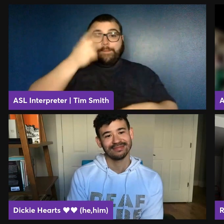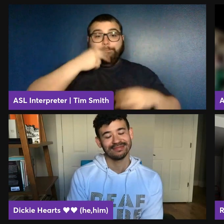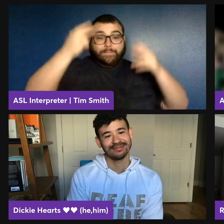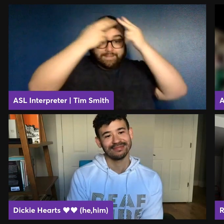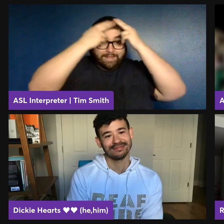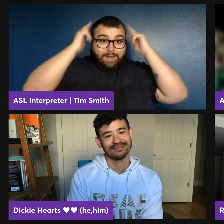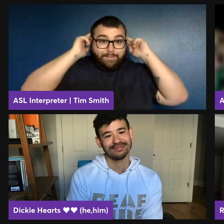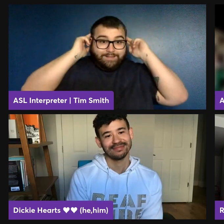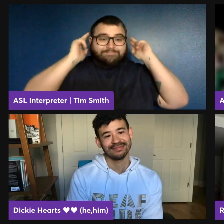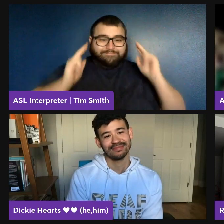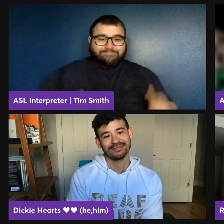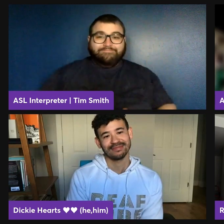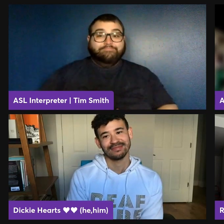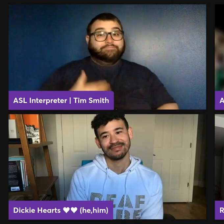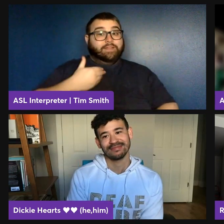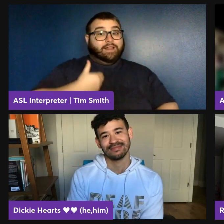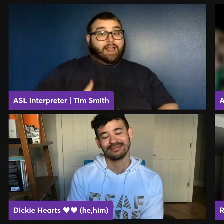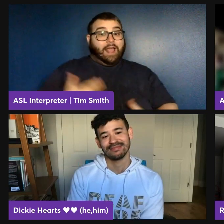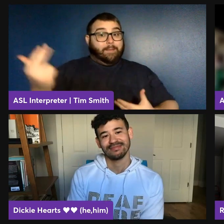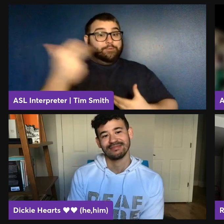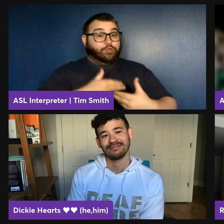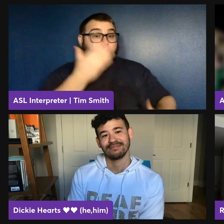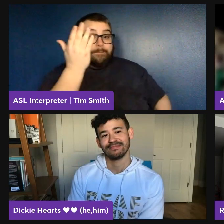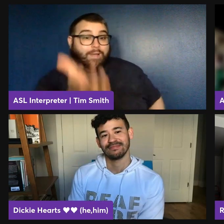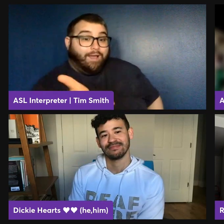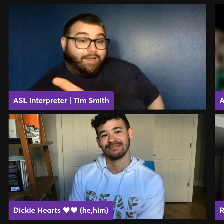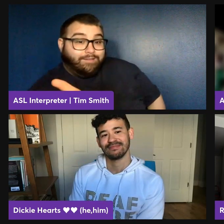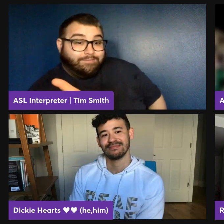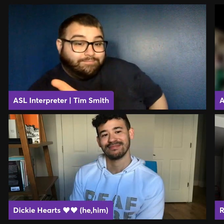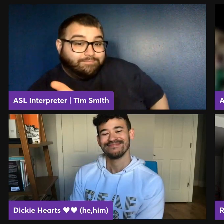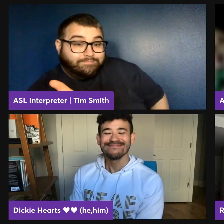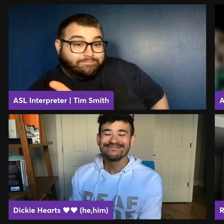And I am joined by...